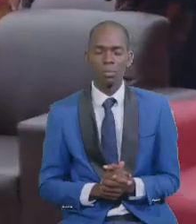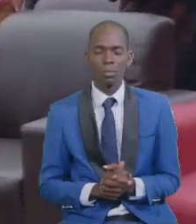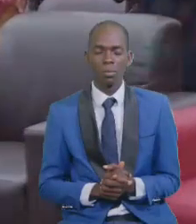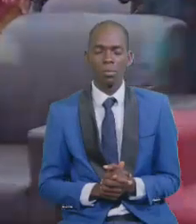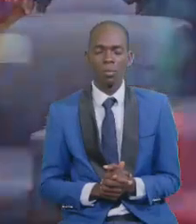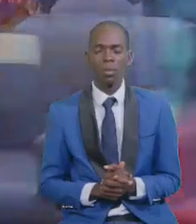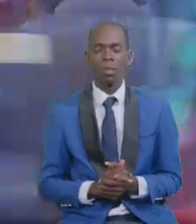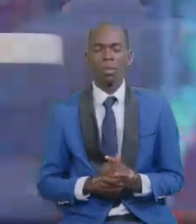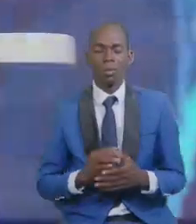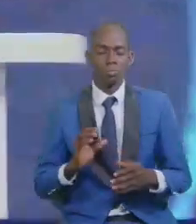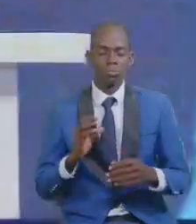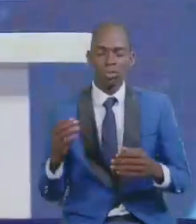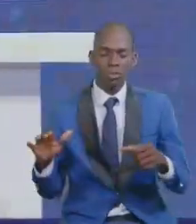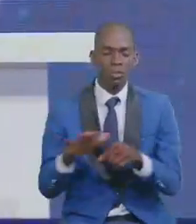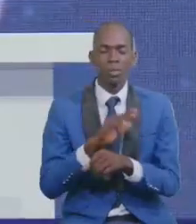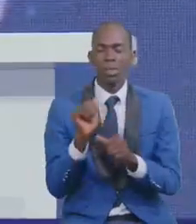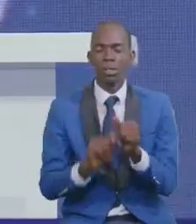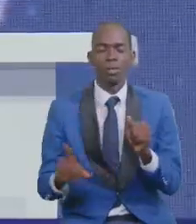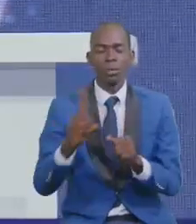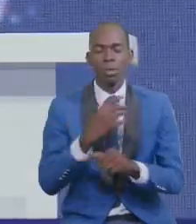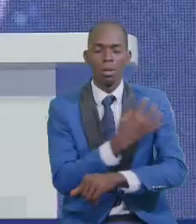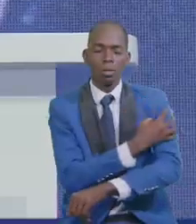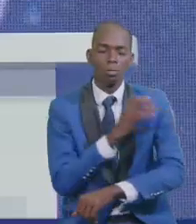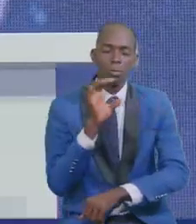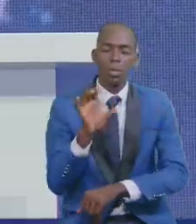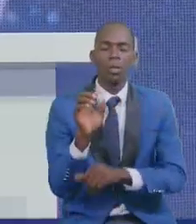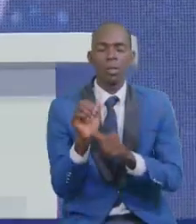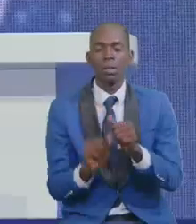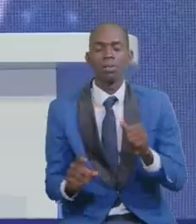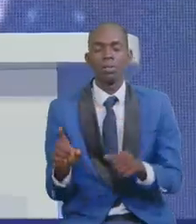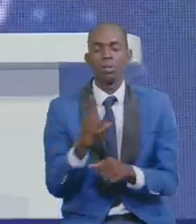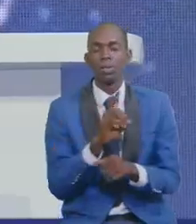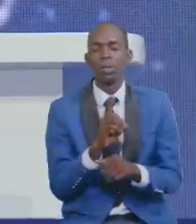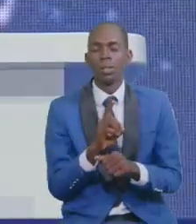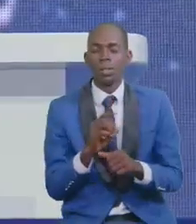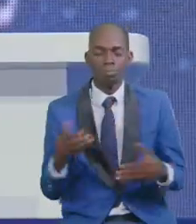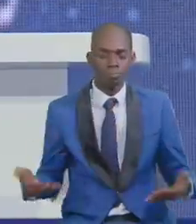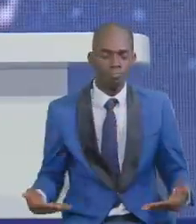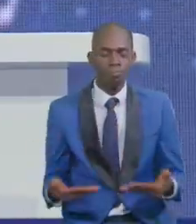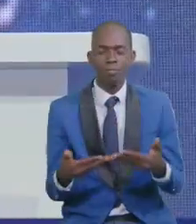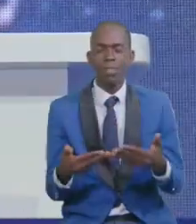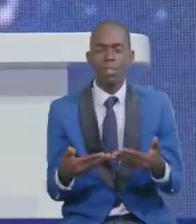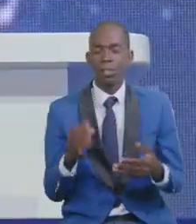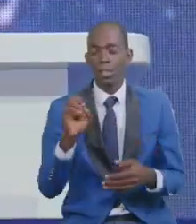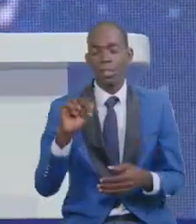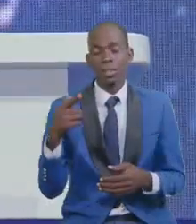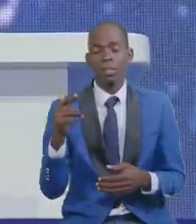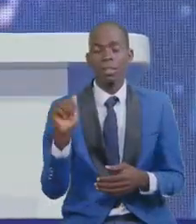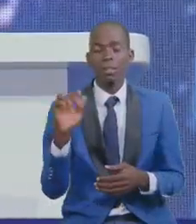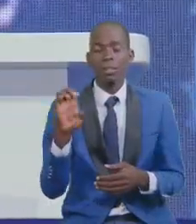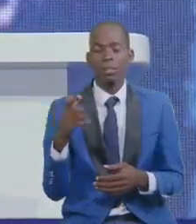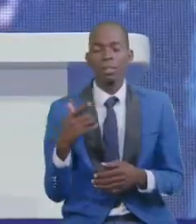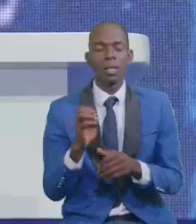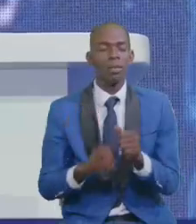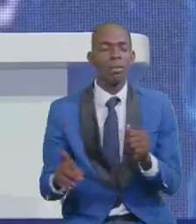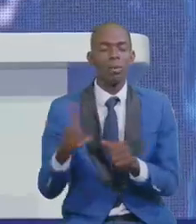Equip everyone. Empower everyone. Engage everyone in the ministry